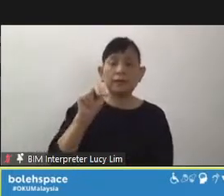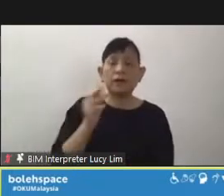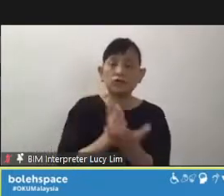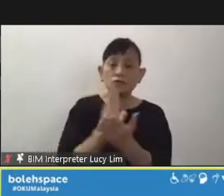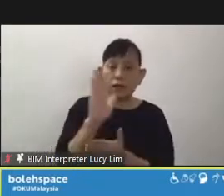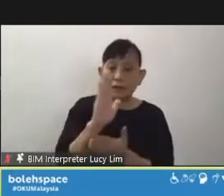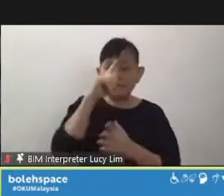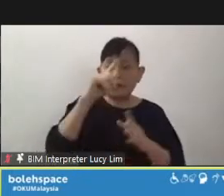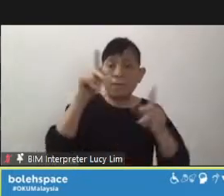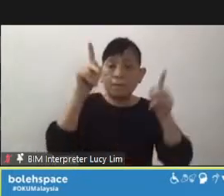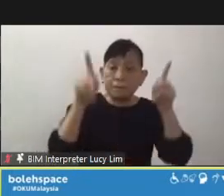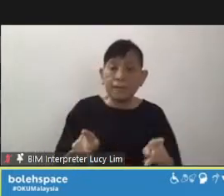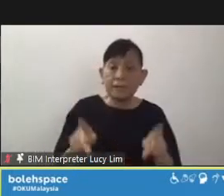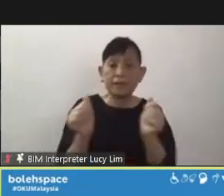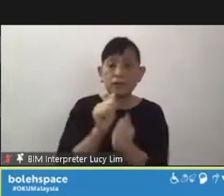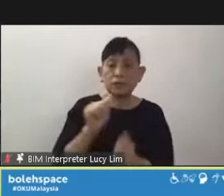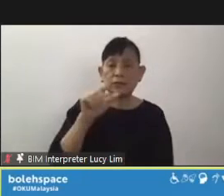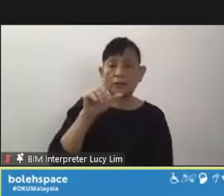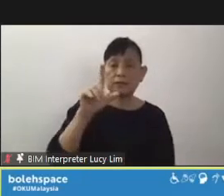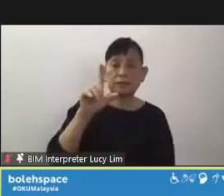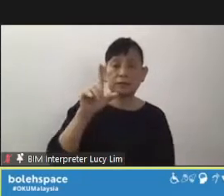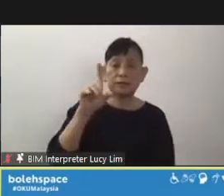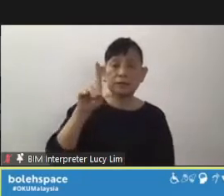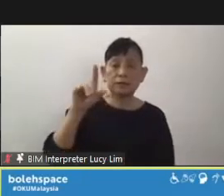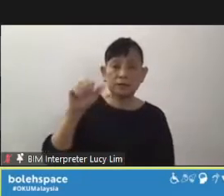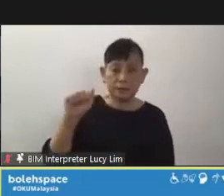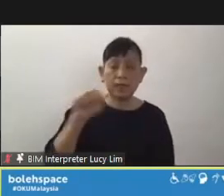also the PWD Act